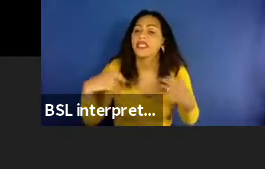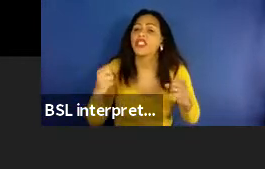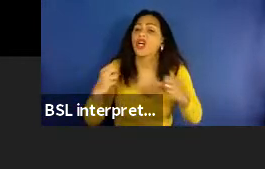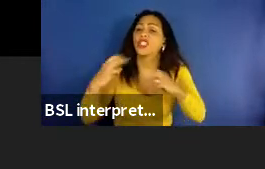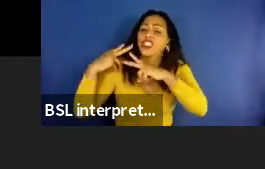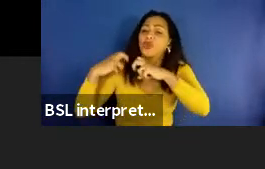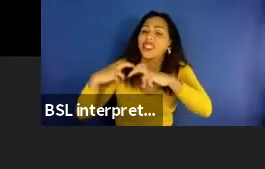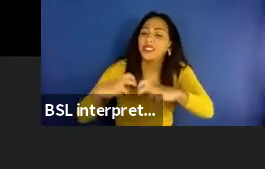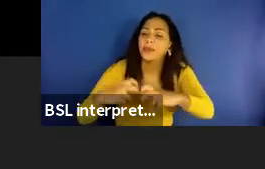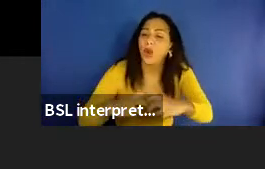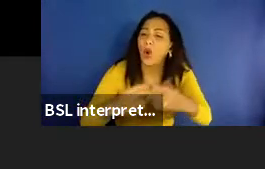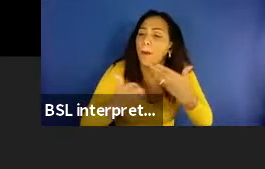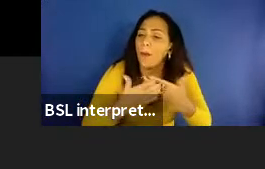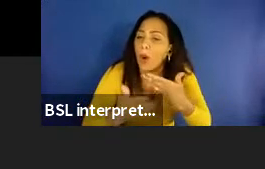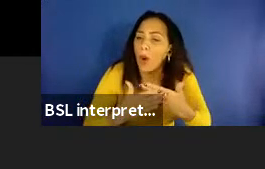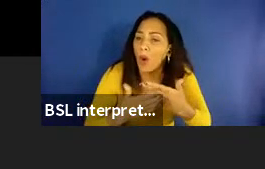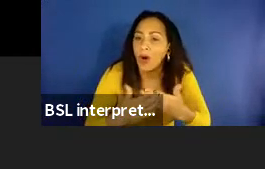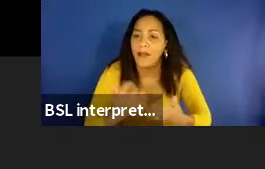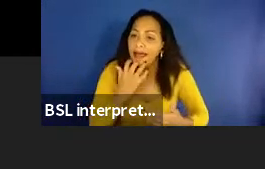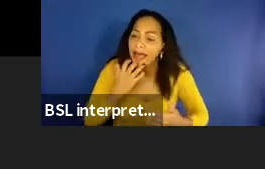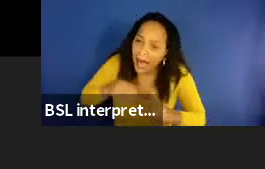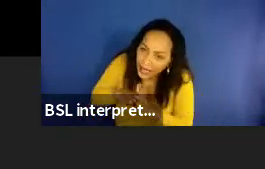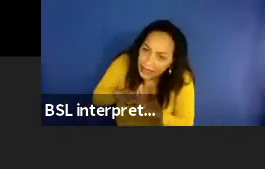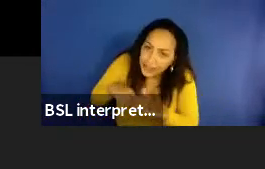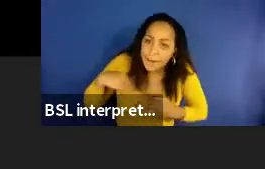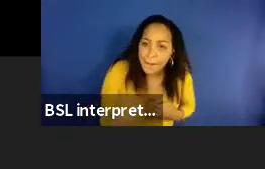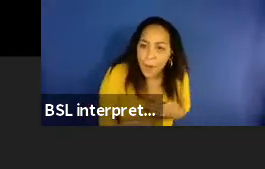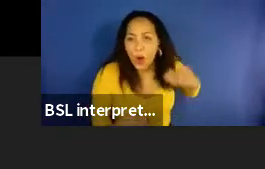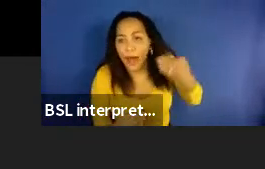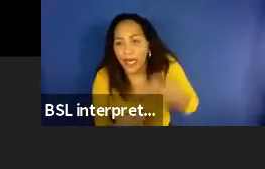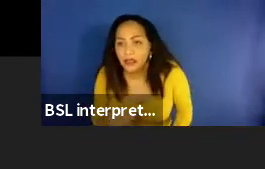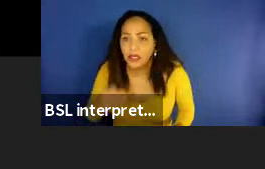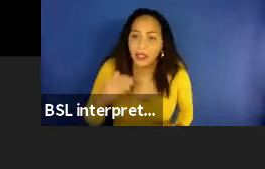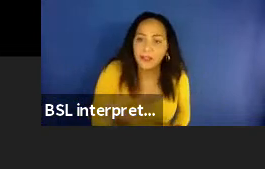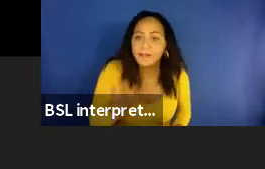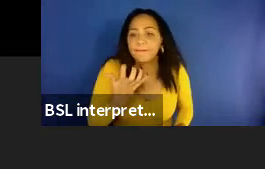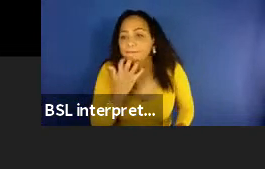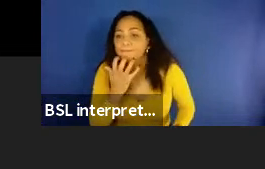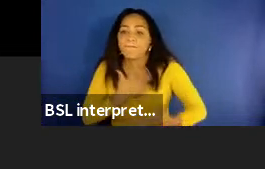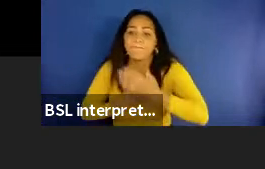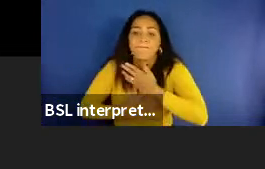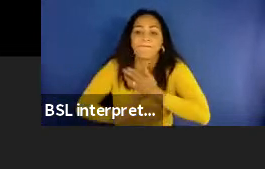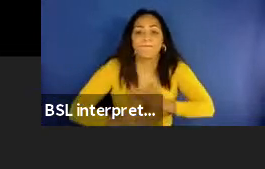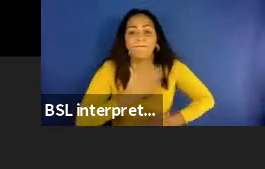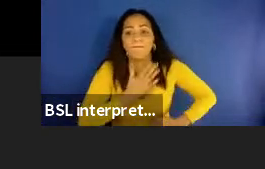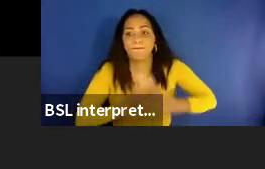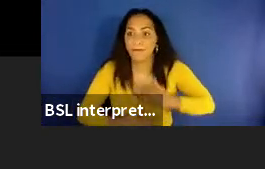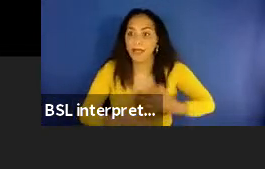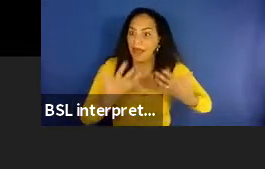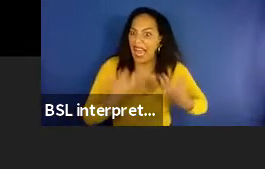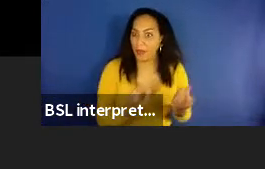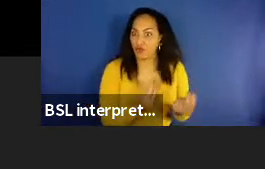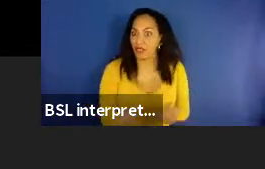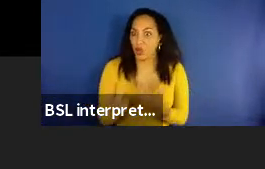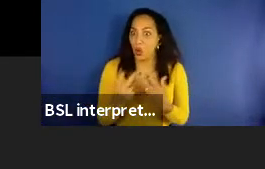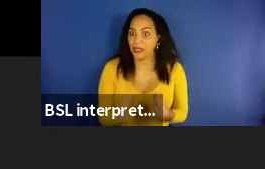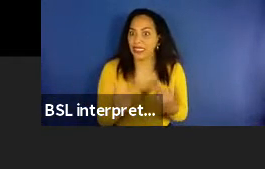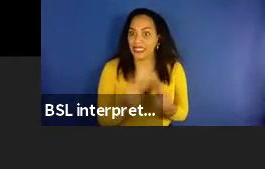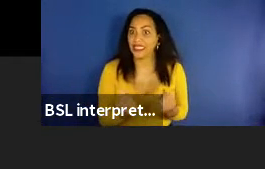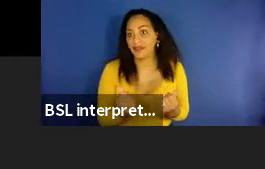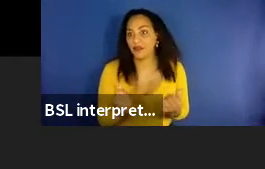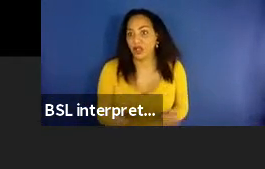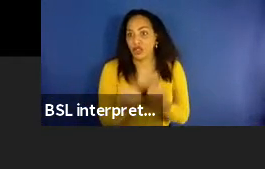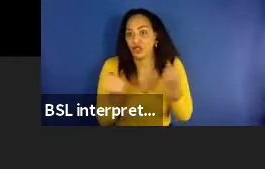momentum, they had perseverance, they had the resources to create a more of a gaming brand. And in 1983, they launched